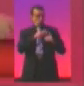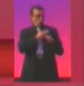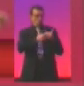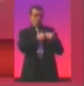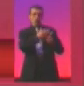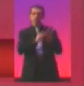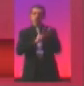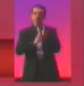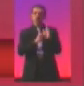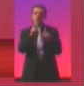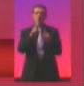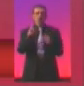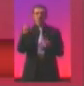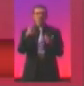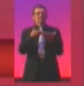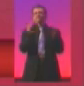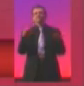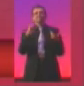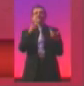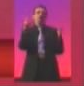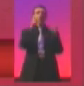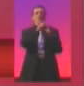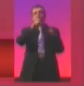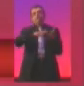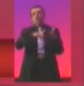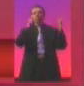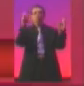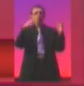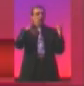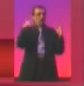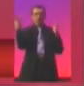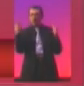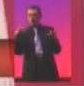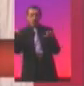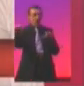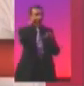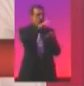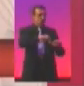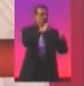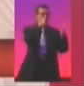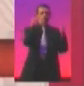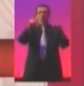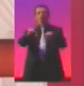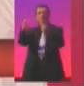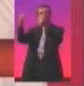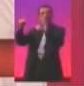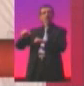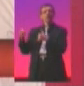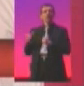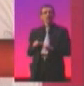from the unfair postcode lottery system to a universal national system of elderly care in this country.